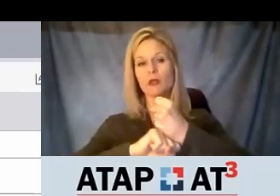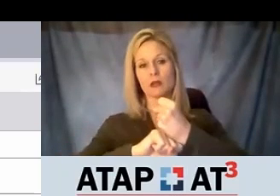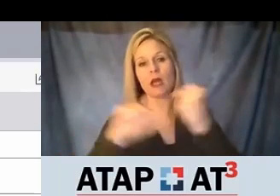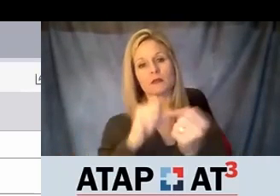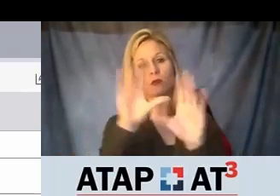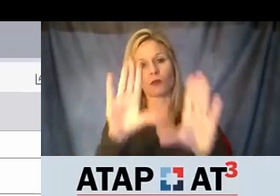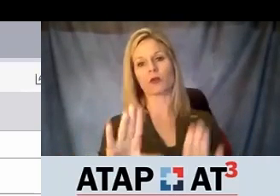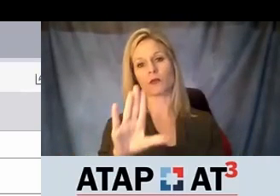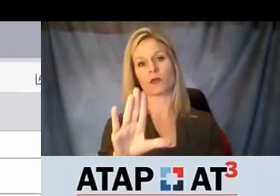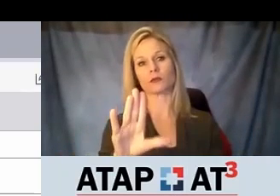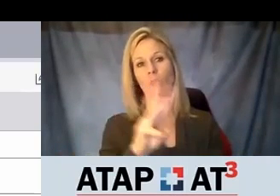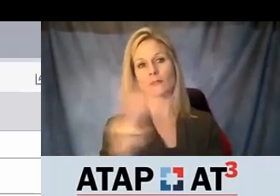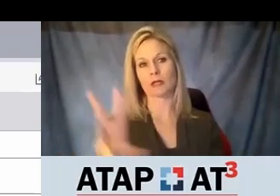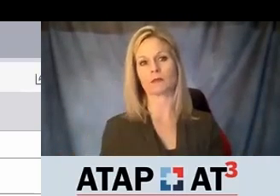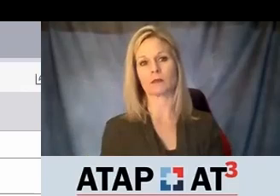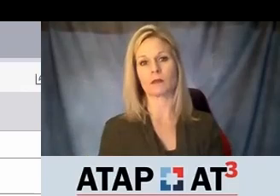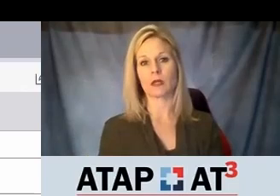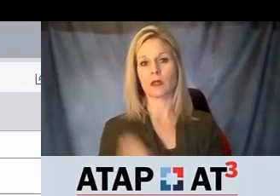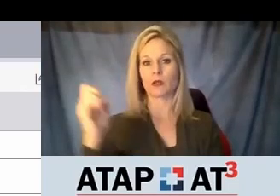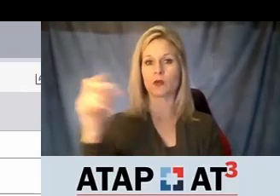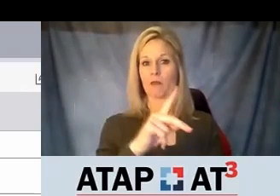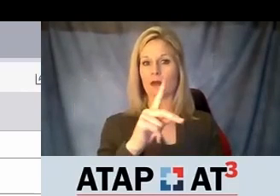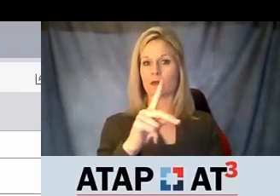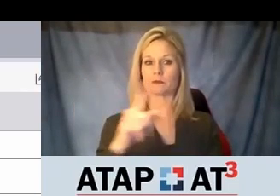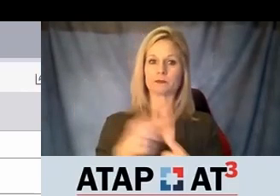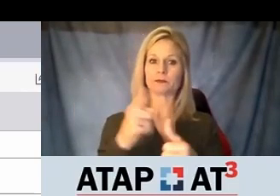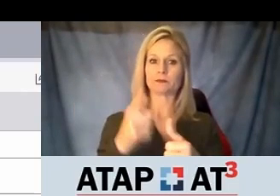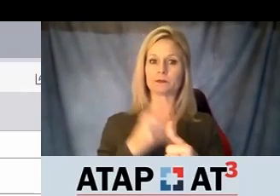site. Donald, you can go back.